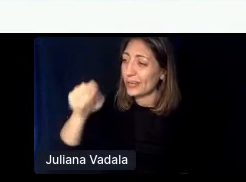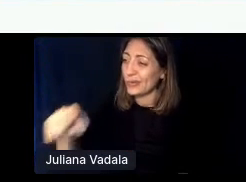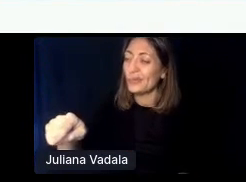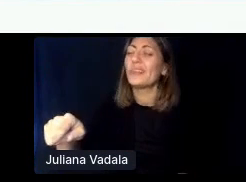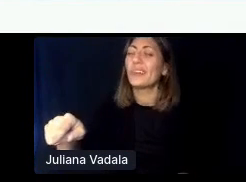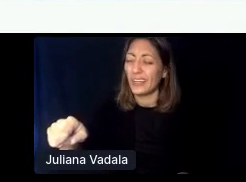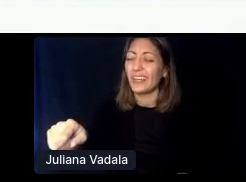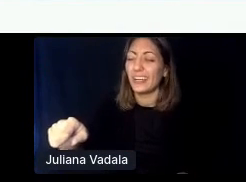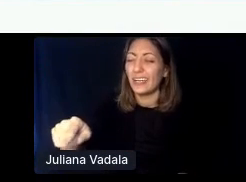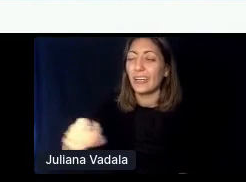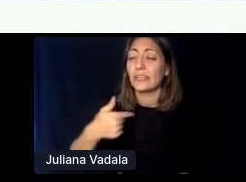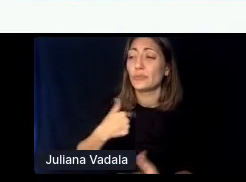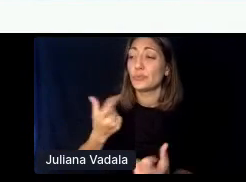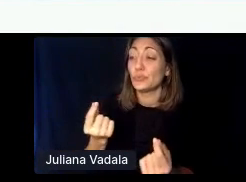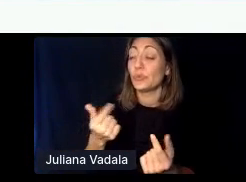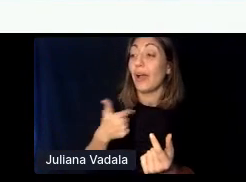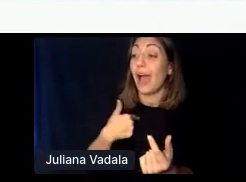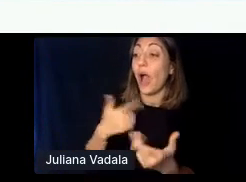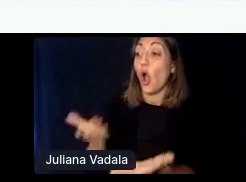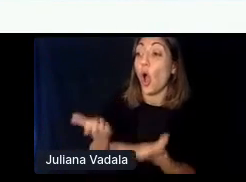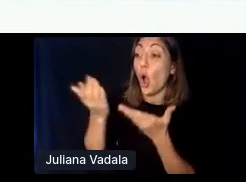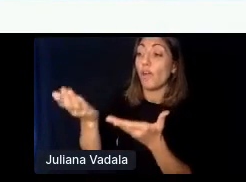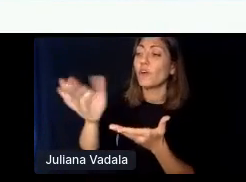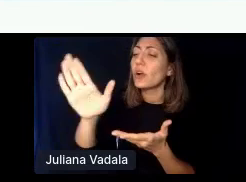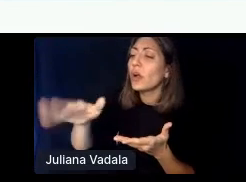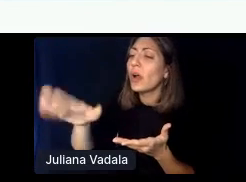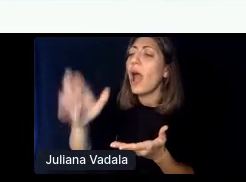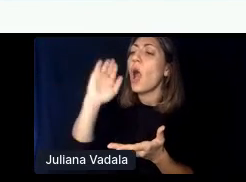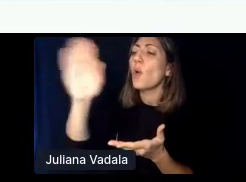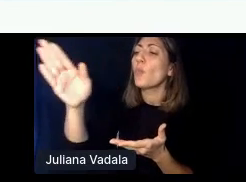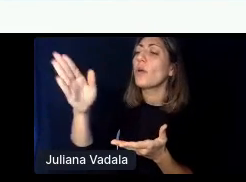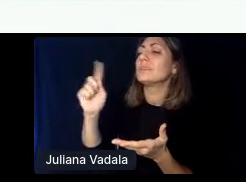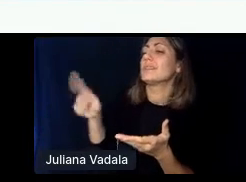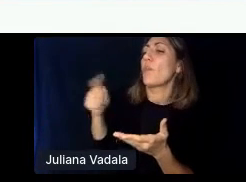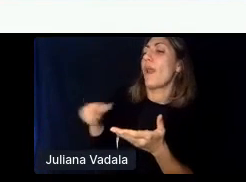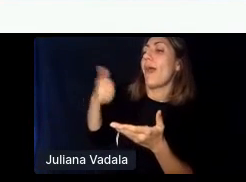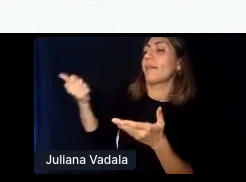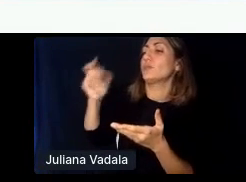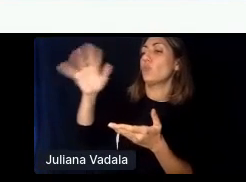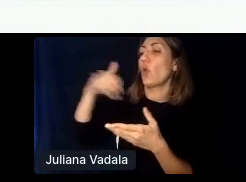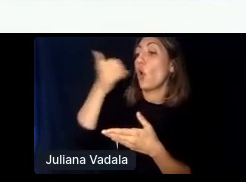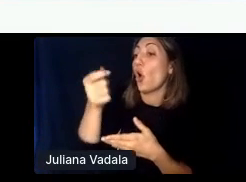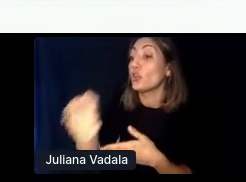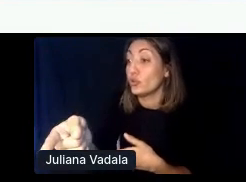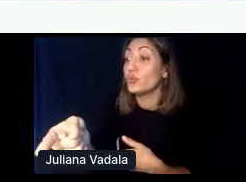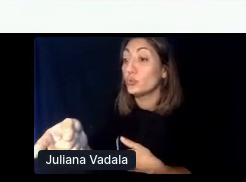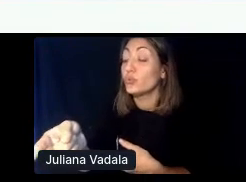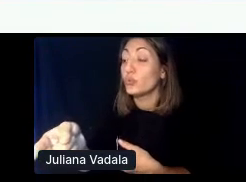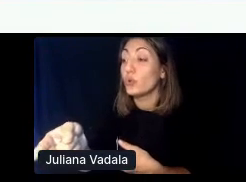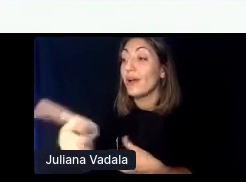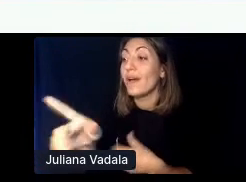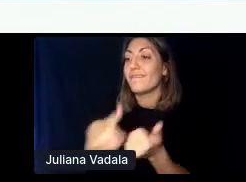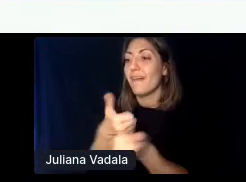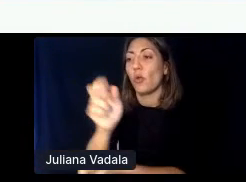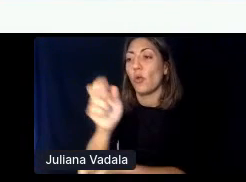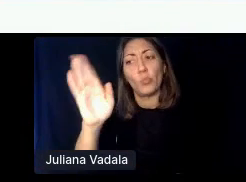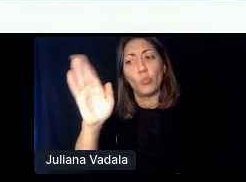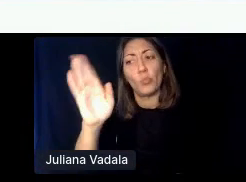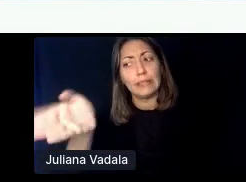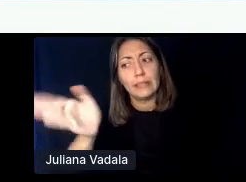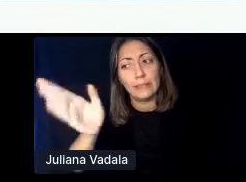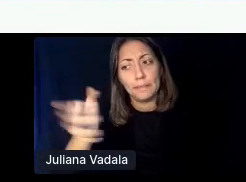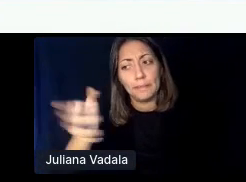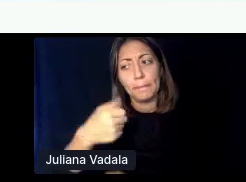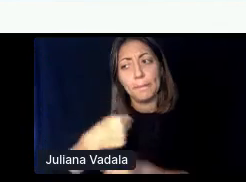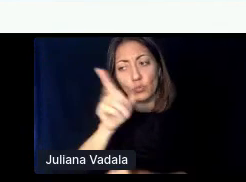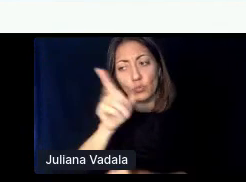who can follow up with them and confirm their information so that someone can appropriately follow up. So